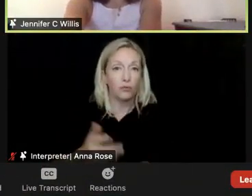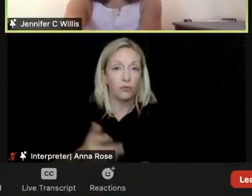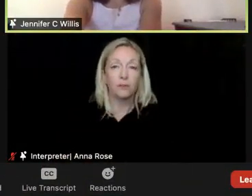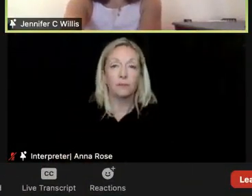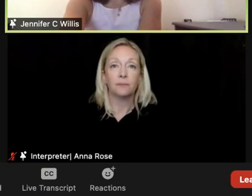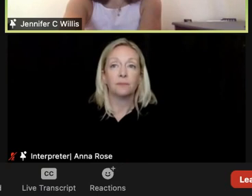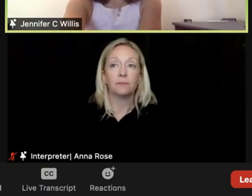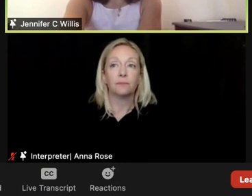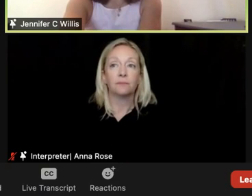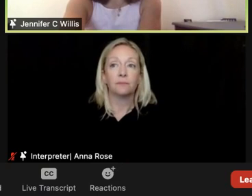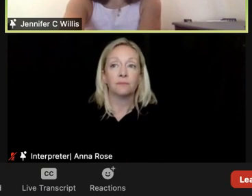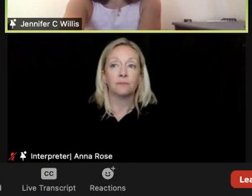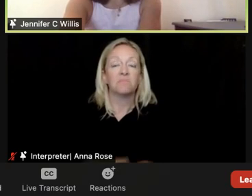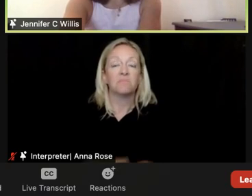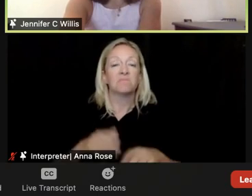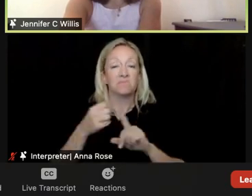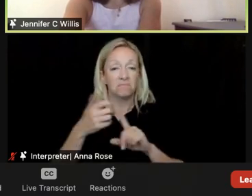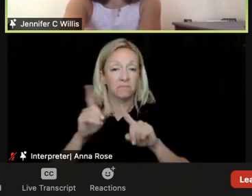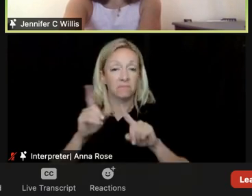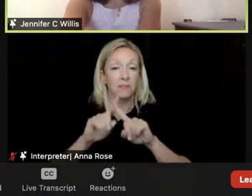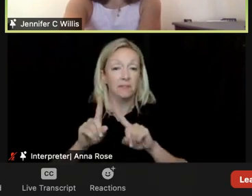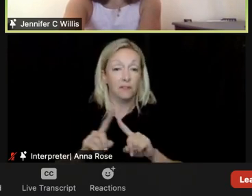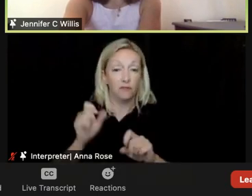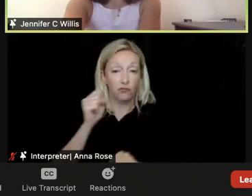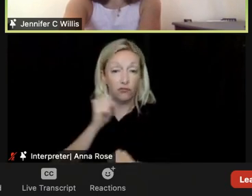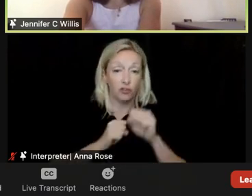to all of the different strategies